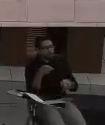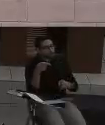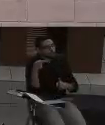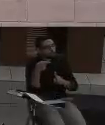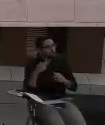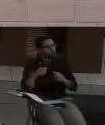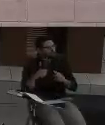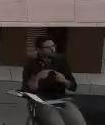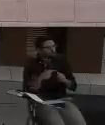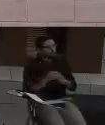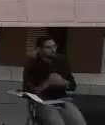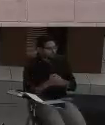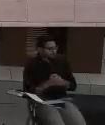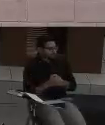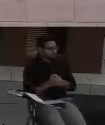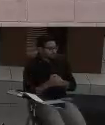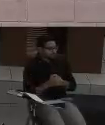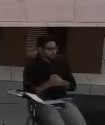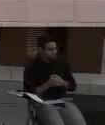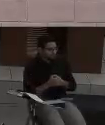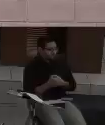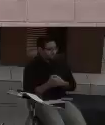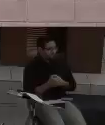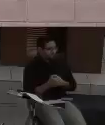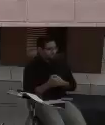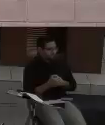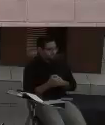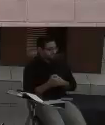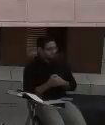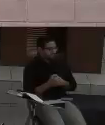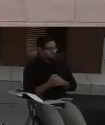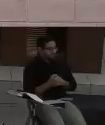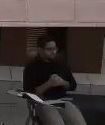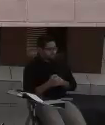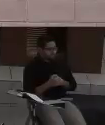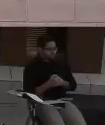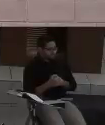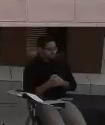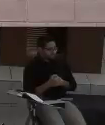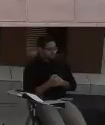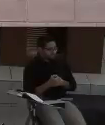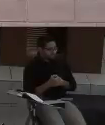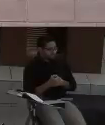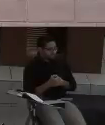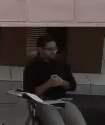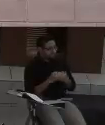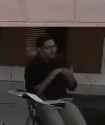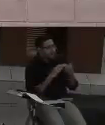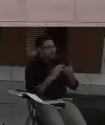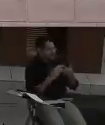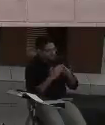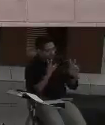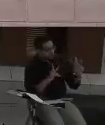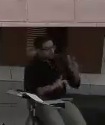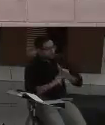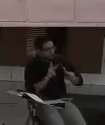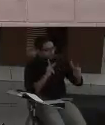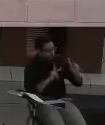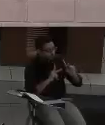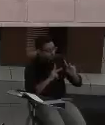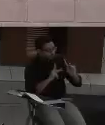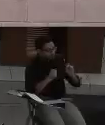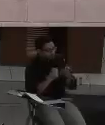with people whose every decision and action is carried out for the common good. A community where each person is a neighbor to